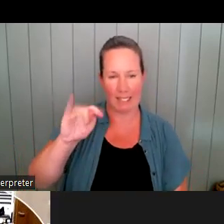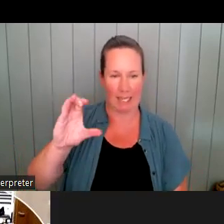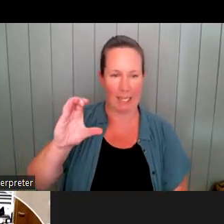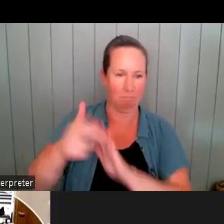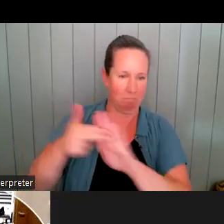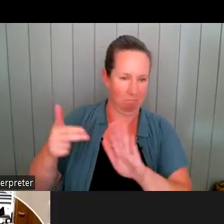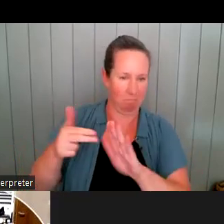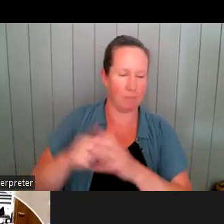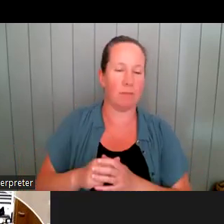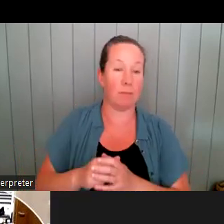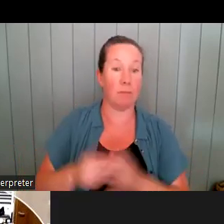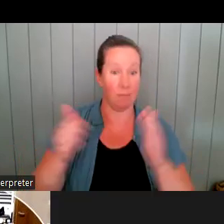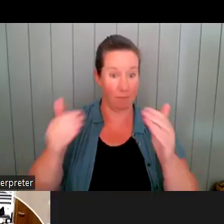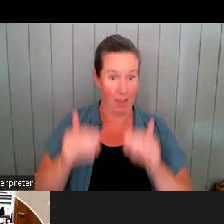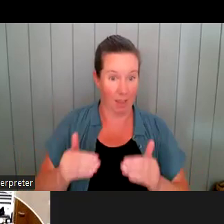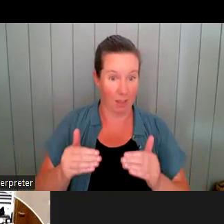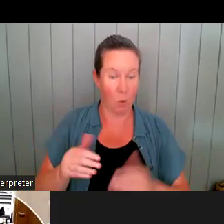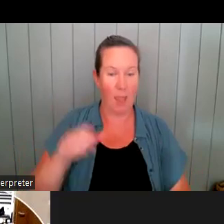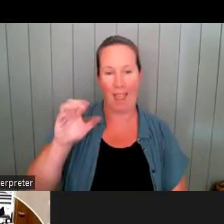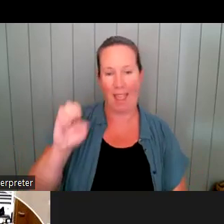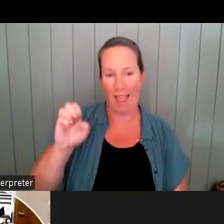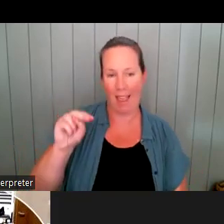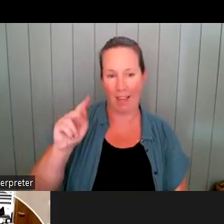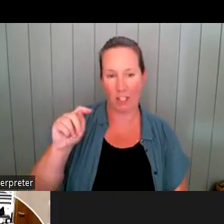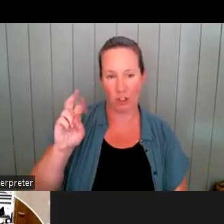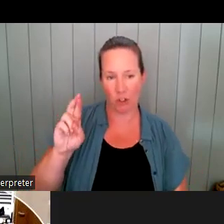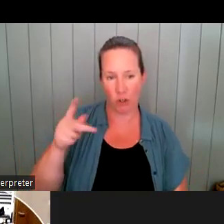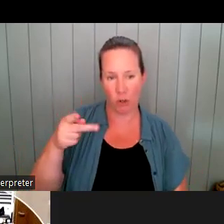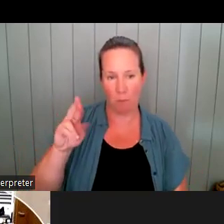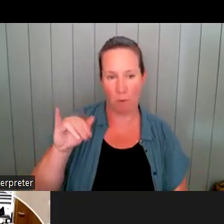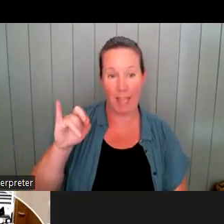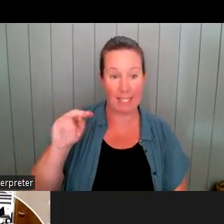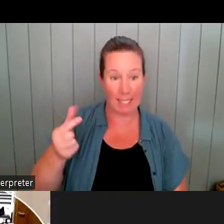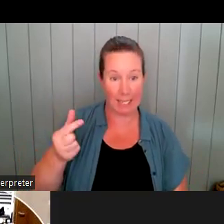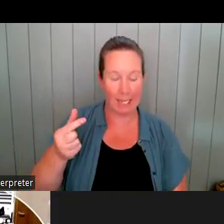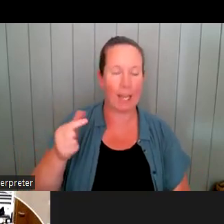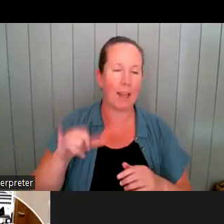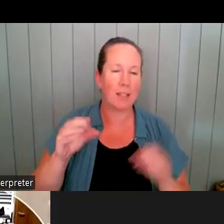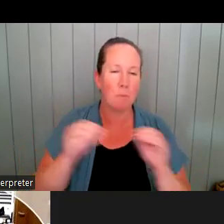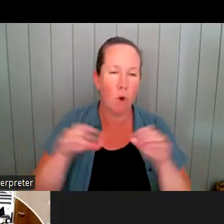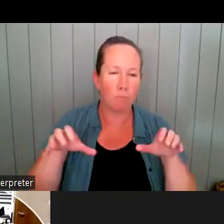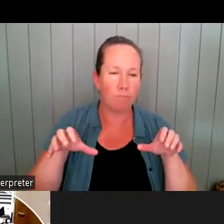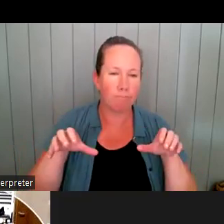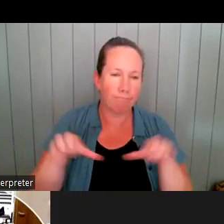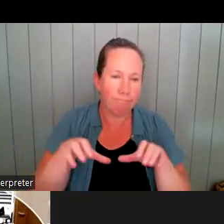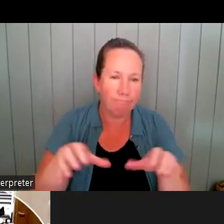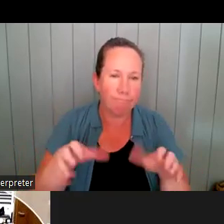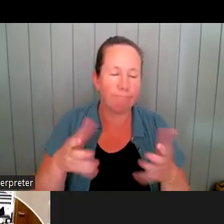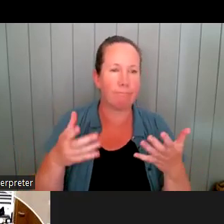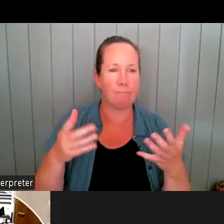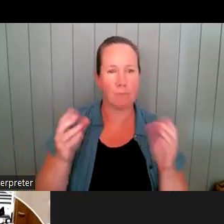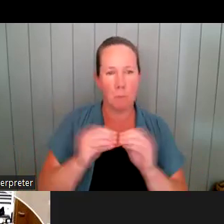at enterprising. So enterprising, you know, you kind of think of business, the business